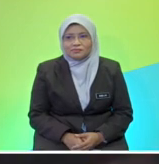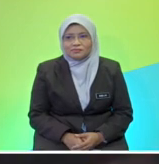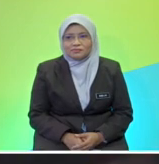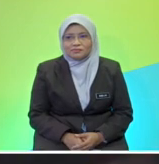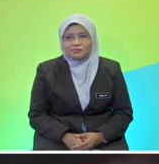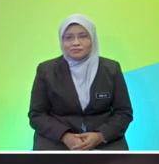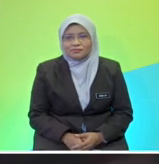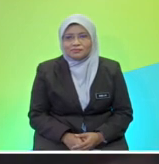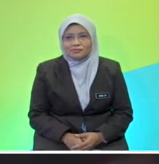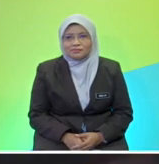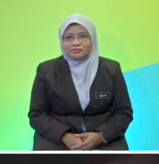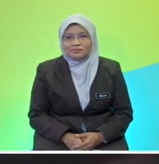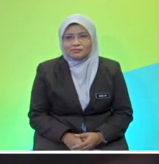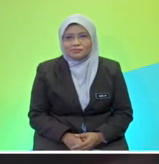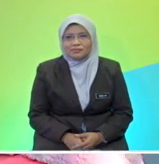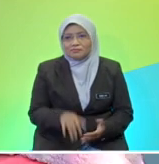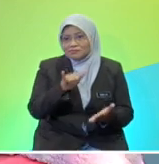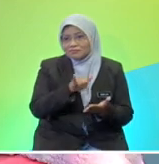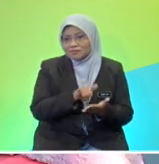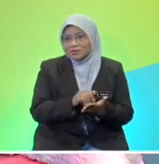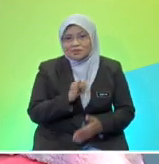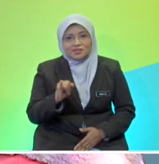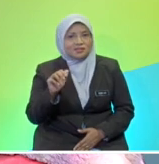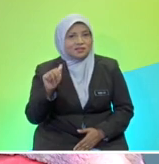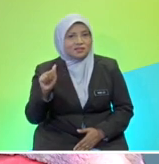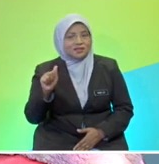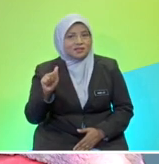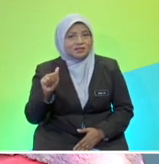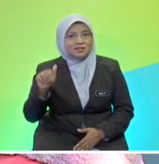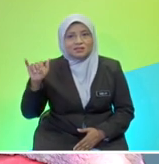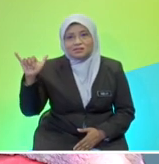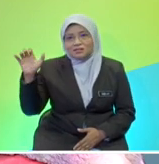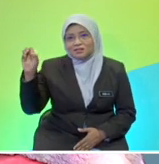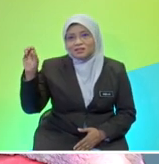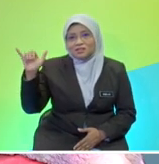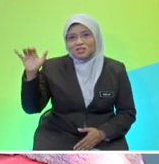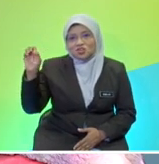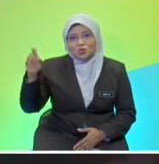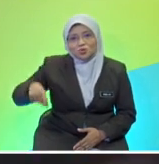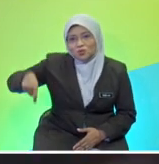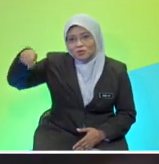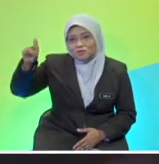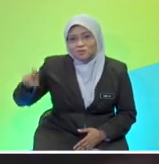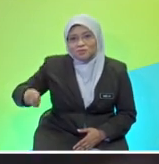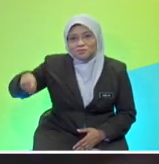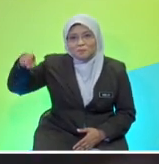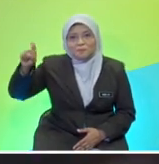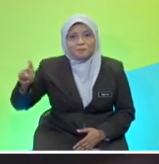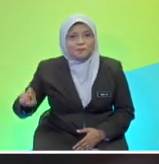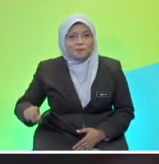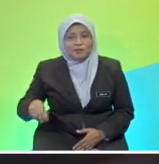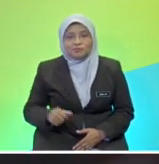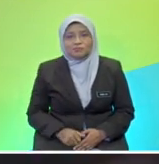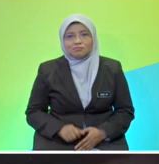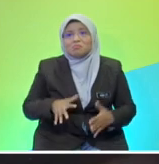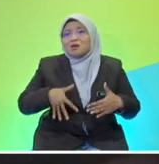Okay. This is a yo-yo. Do you know how to play yo-yo? A yo-yo? This is how you